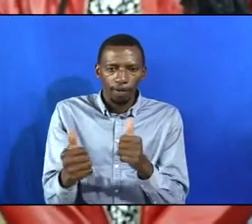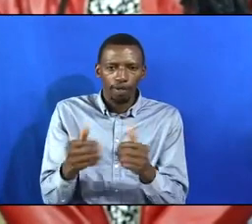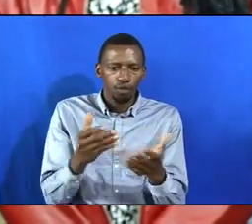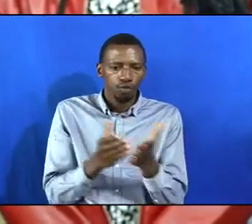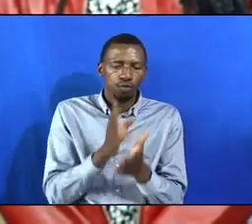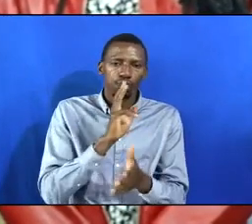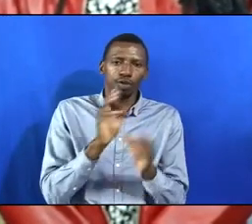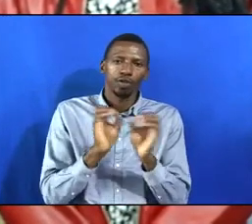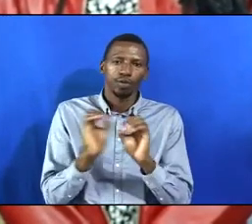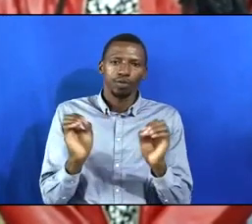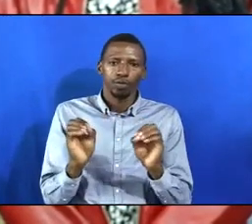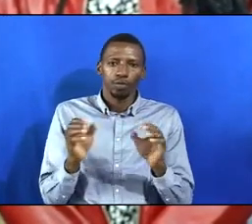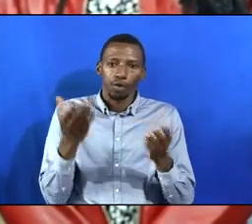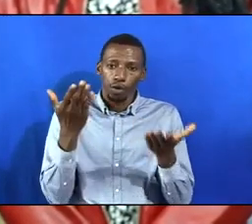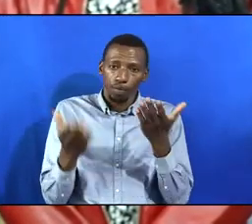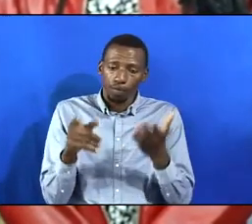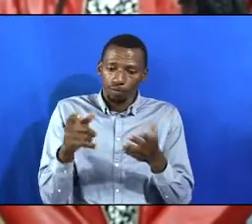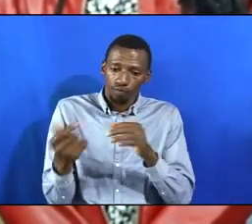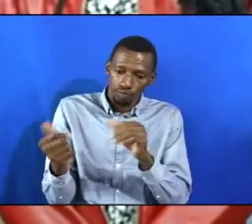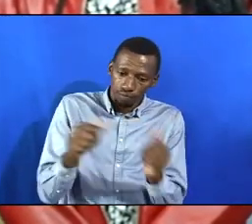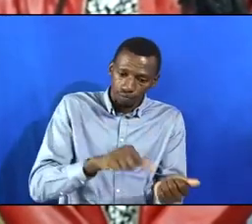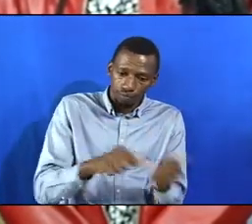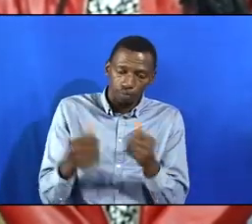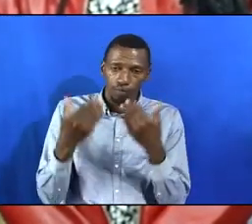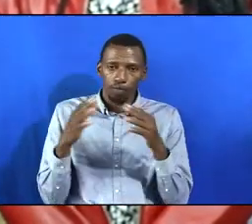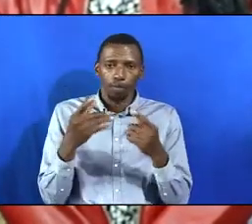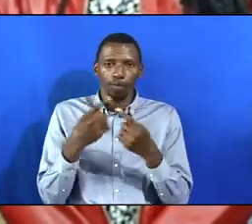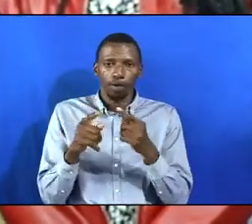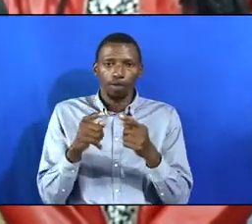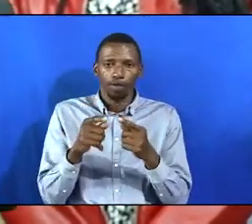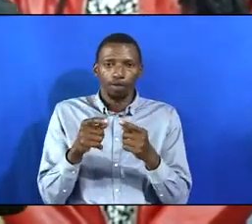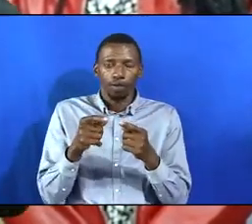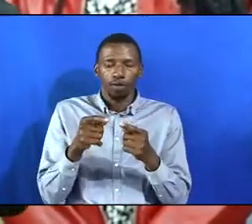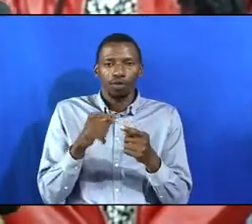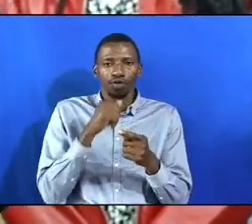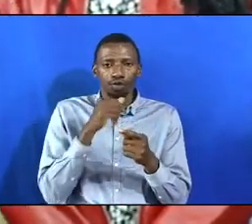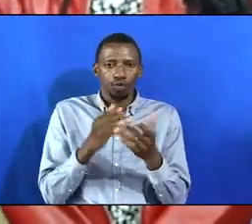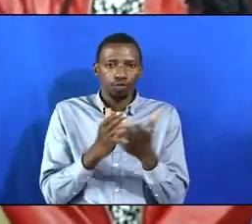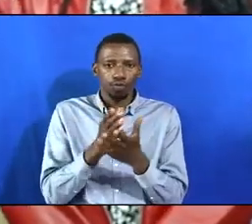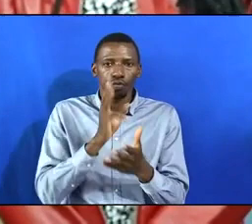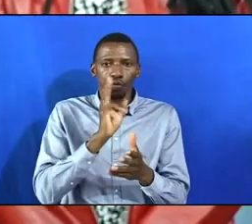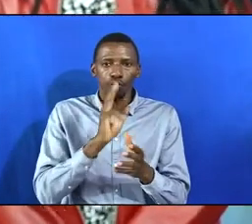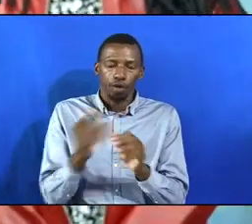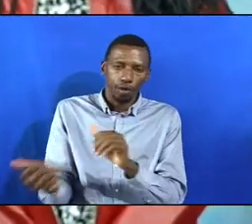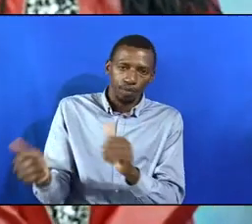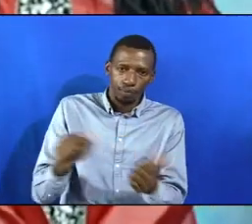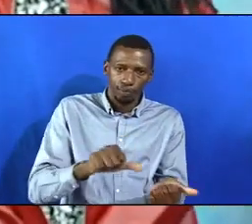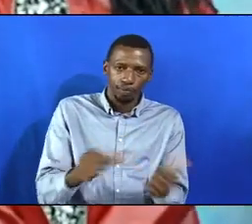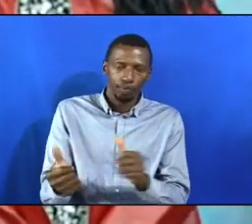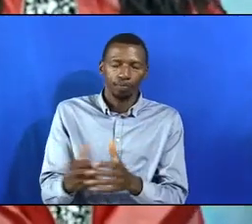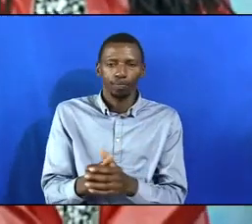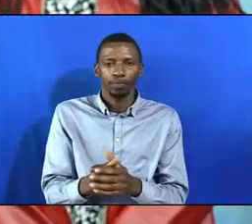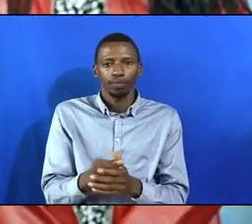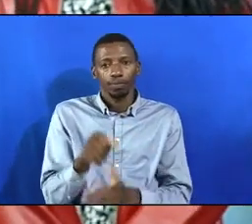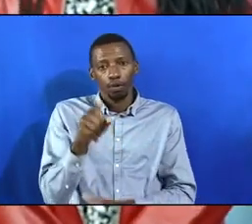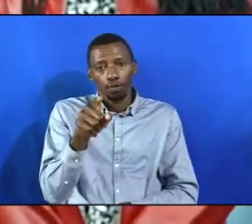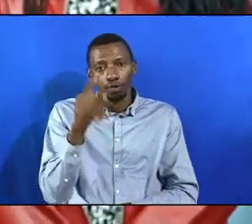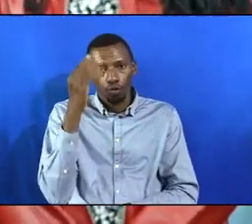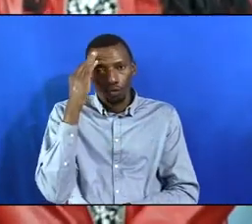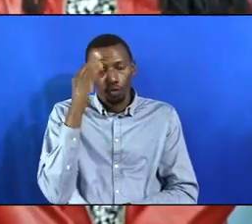immersion. Or you were baptized, but not by immersion. My online viewers, you know where you